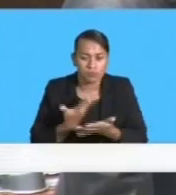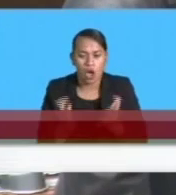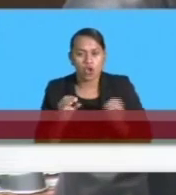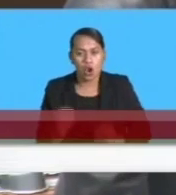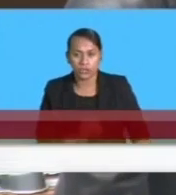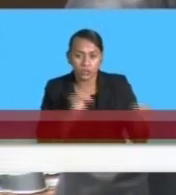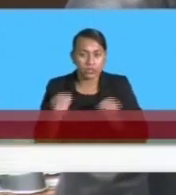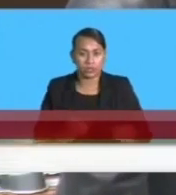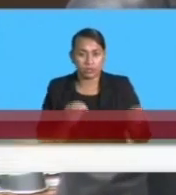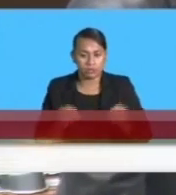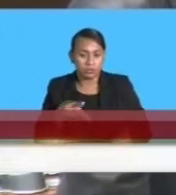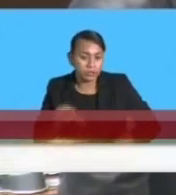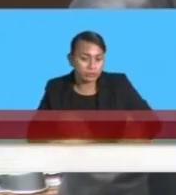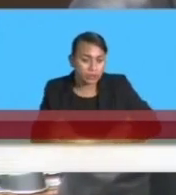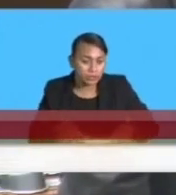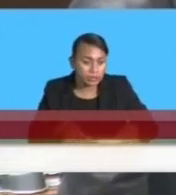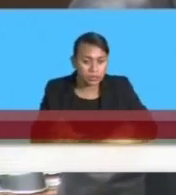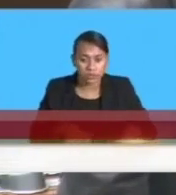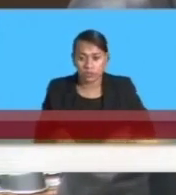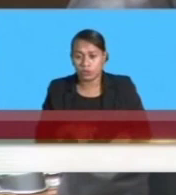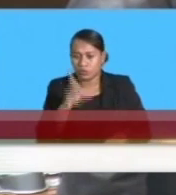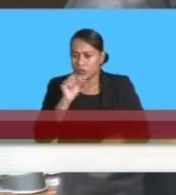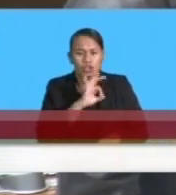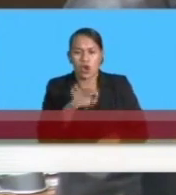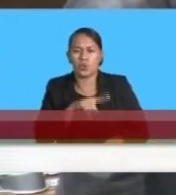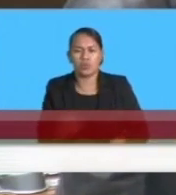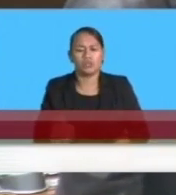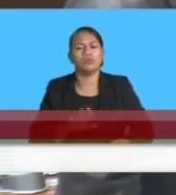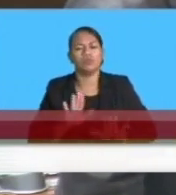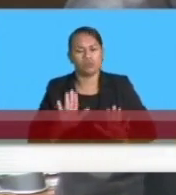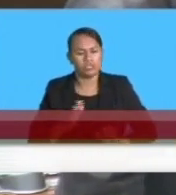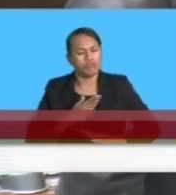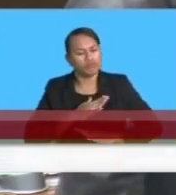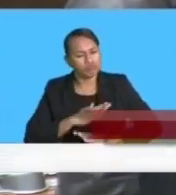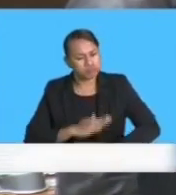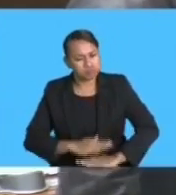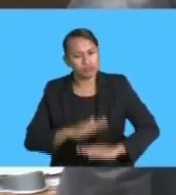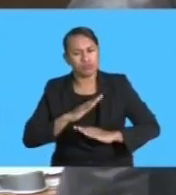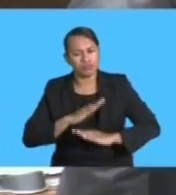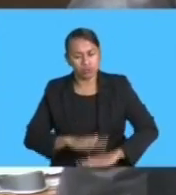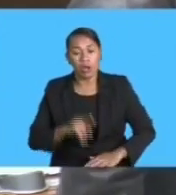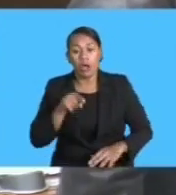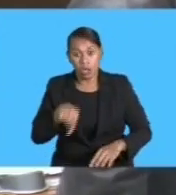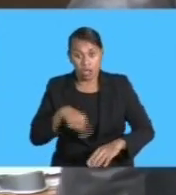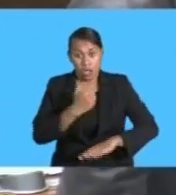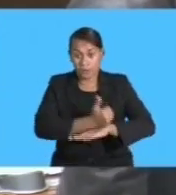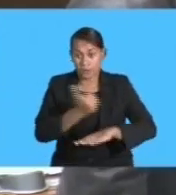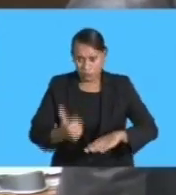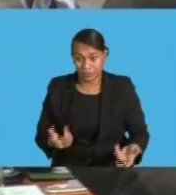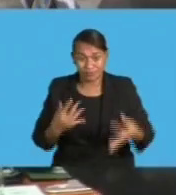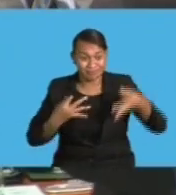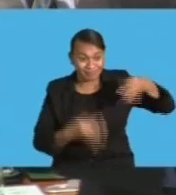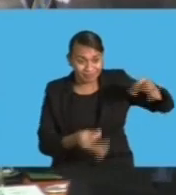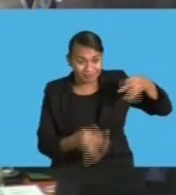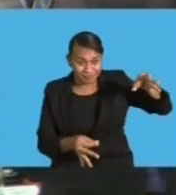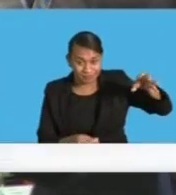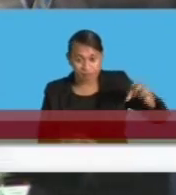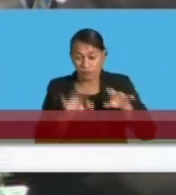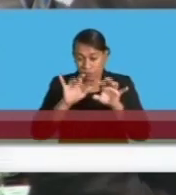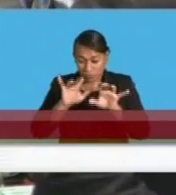people of Fiji can be rest assured that this government is committed to the safety and security of all Fijians.